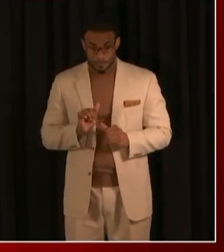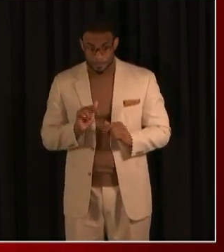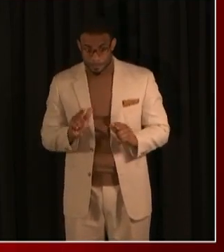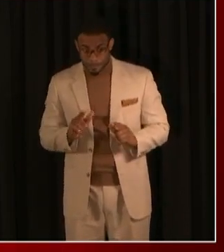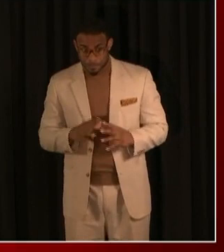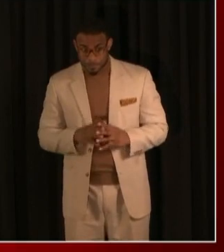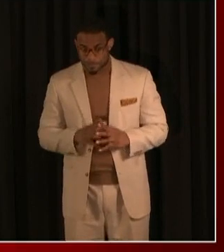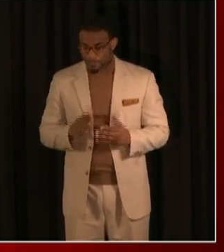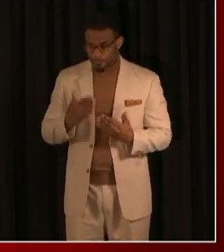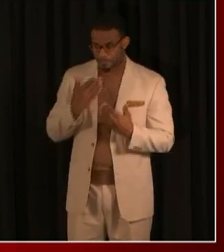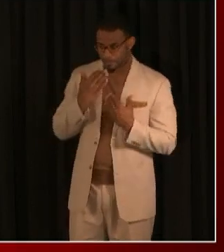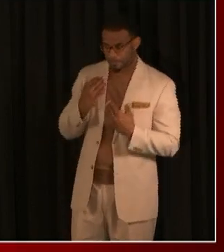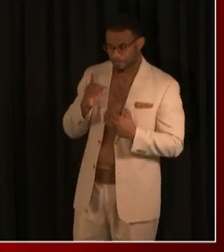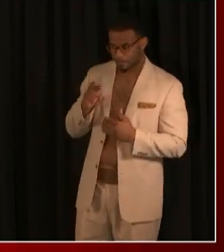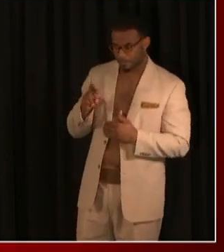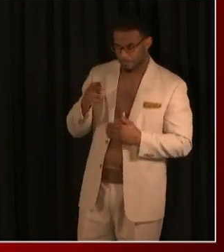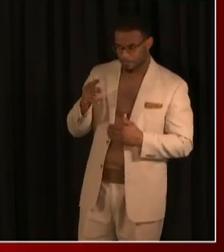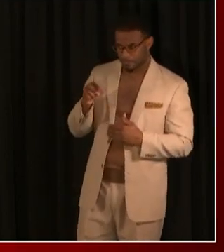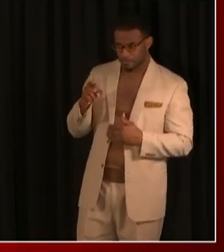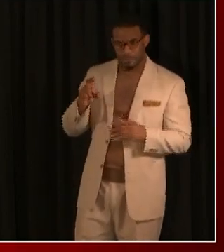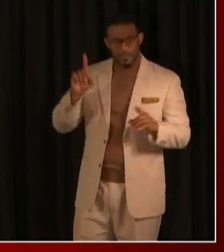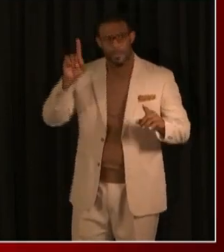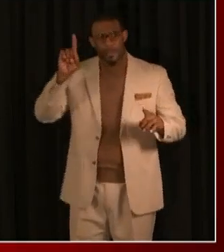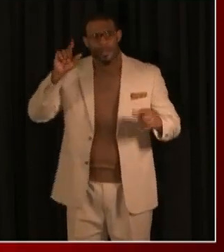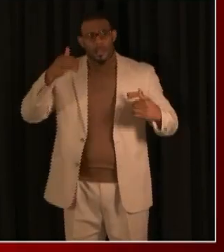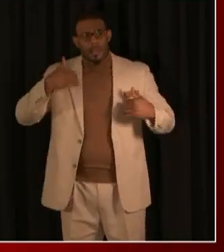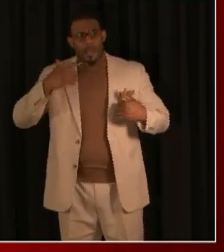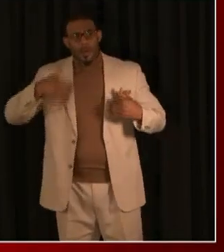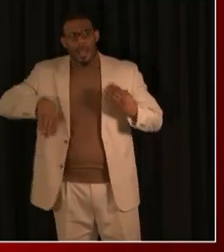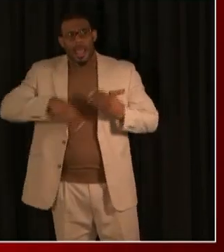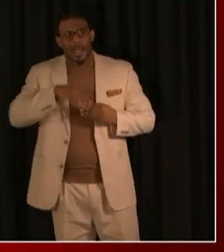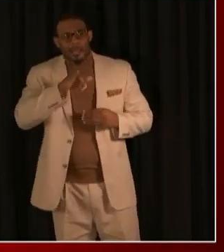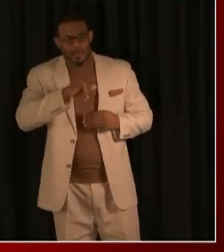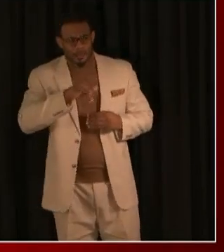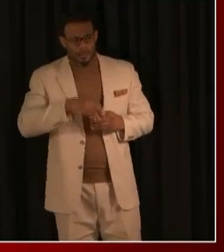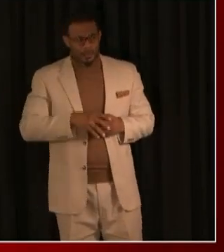Tomas. And just to add to that, this is